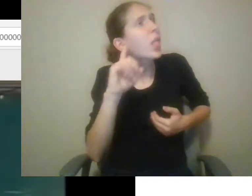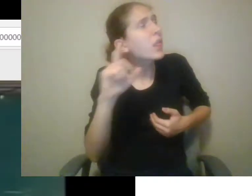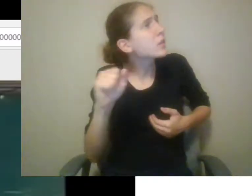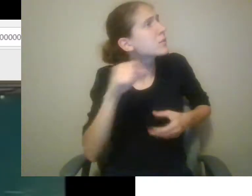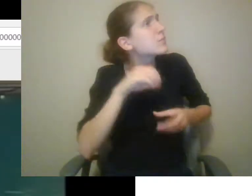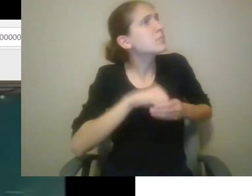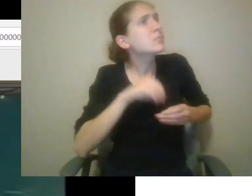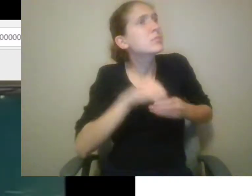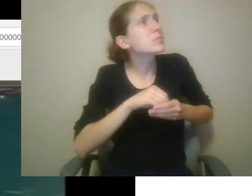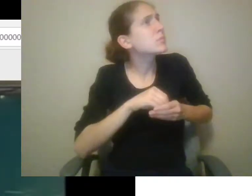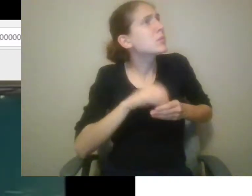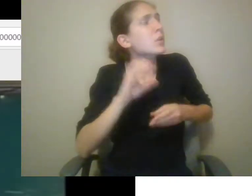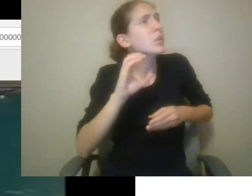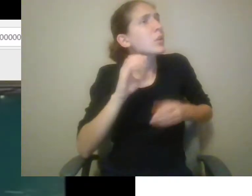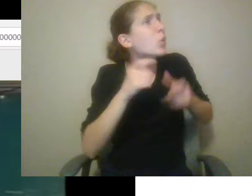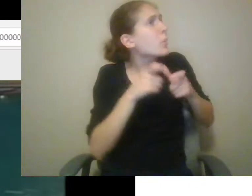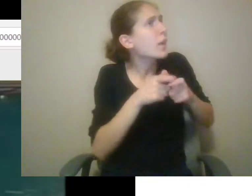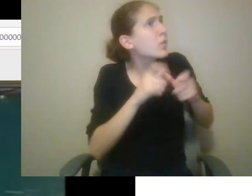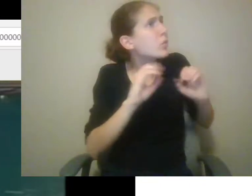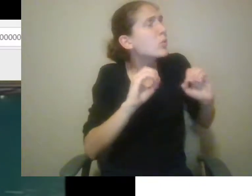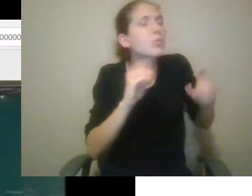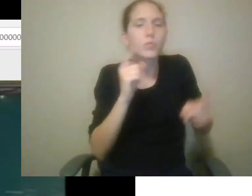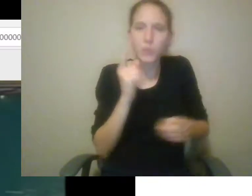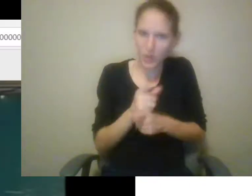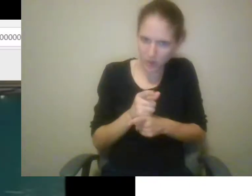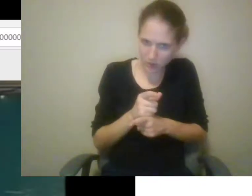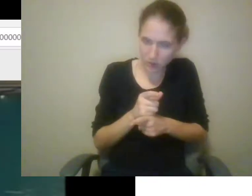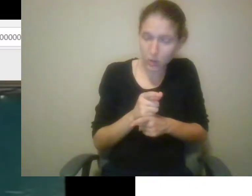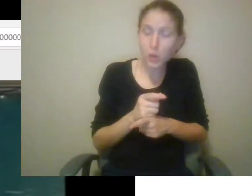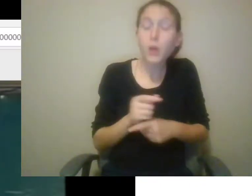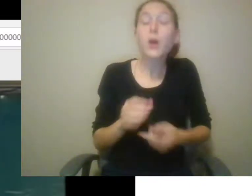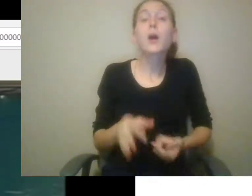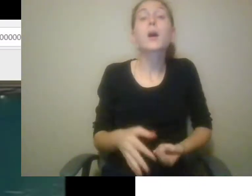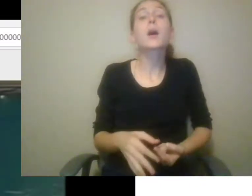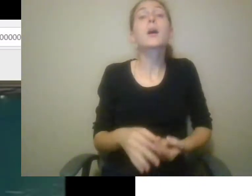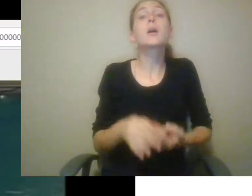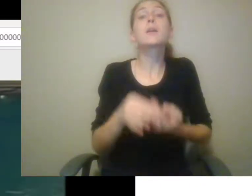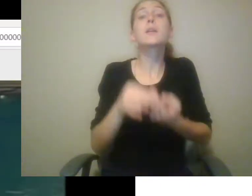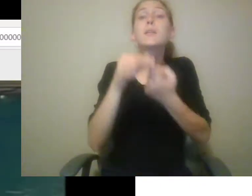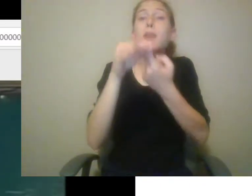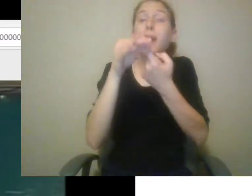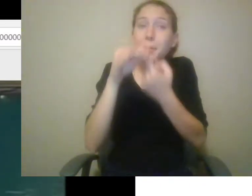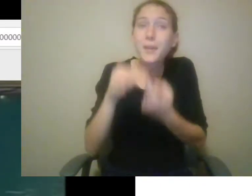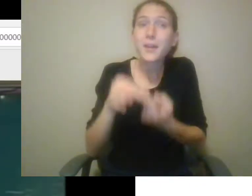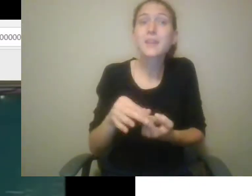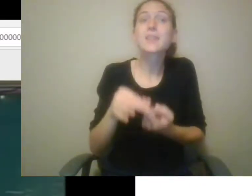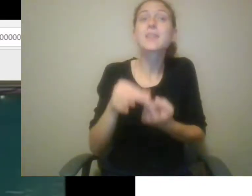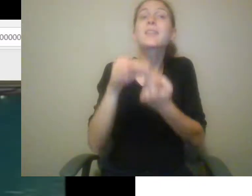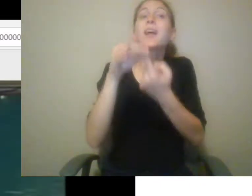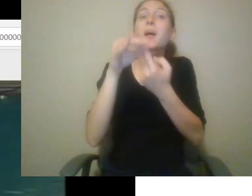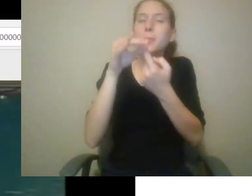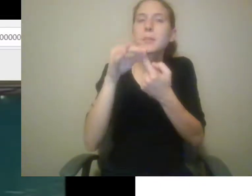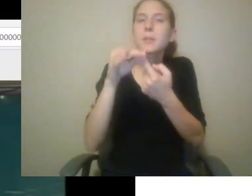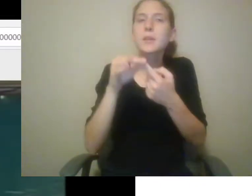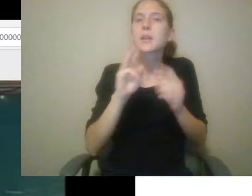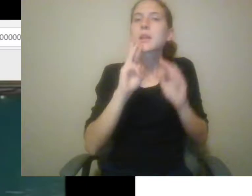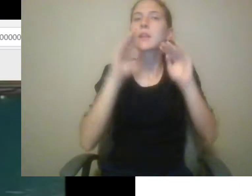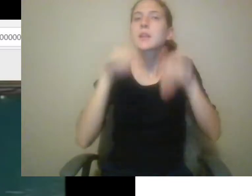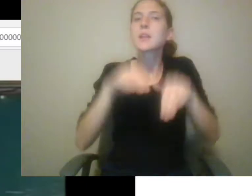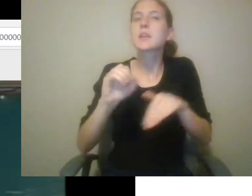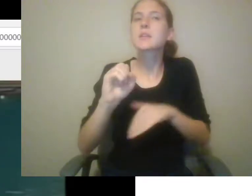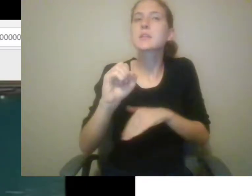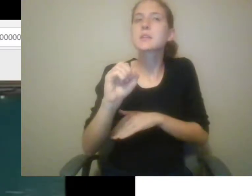the only exception to that is the sea slug, which can use a plant's chloroplast for a very short